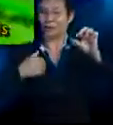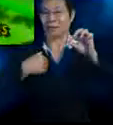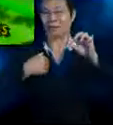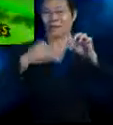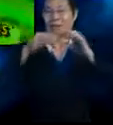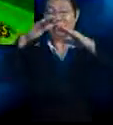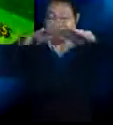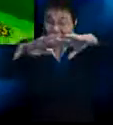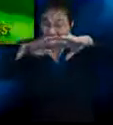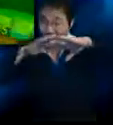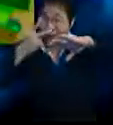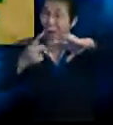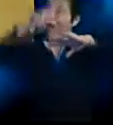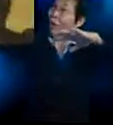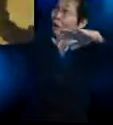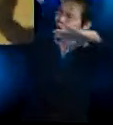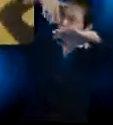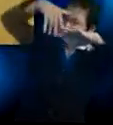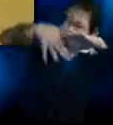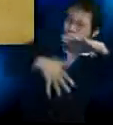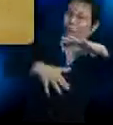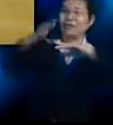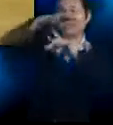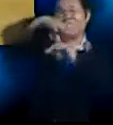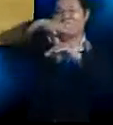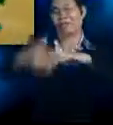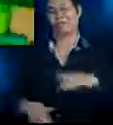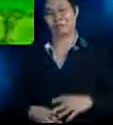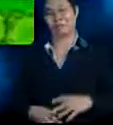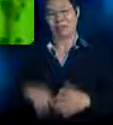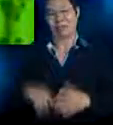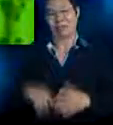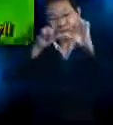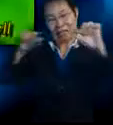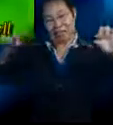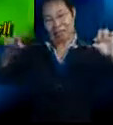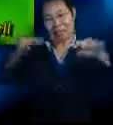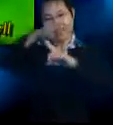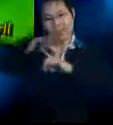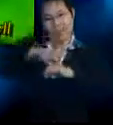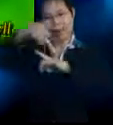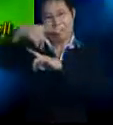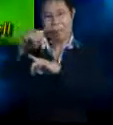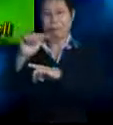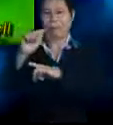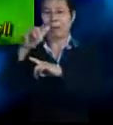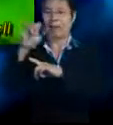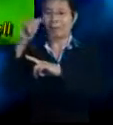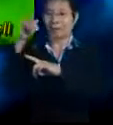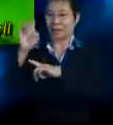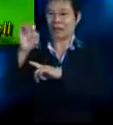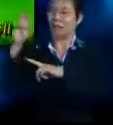and transparent to allow light to penetrate the leaf. This layer of the leaf is the palisade